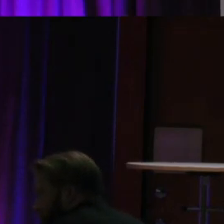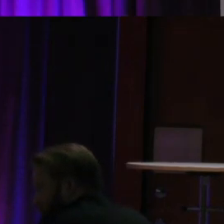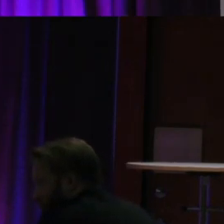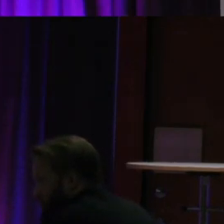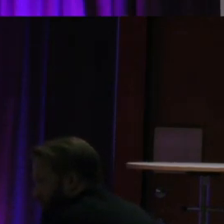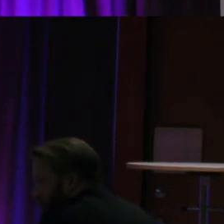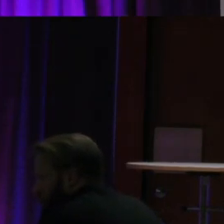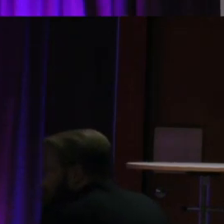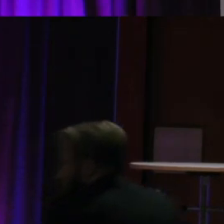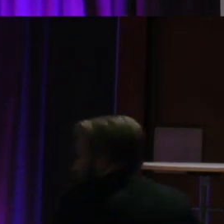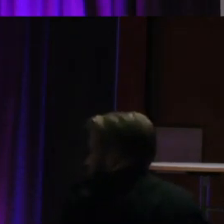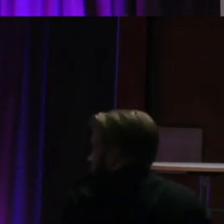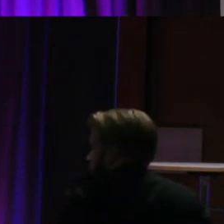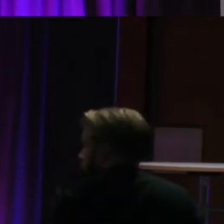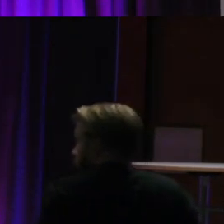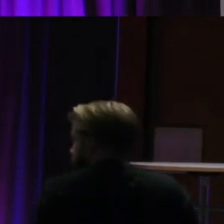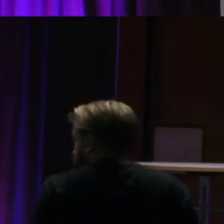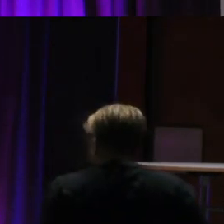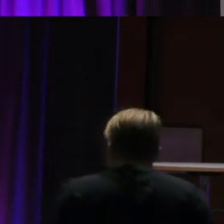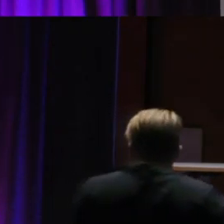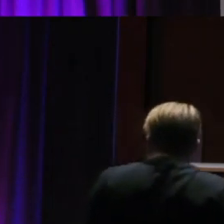Thank you.